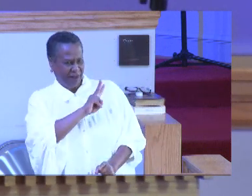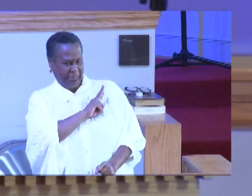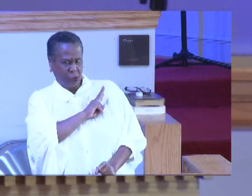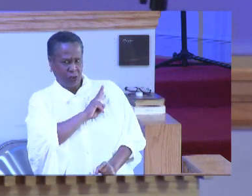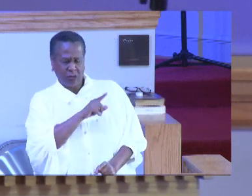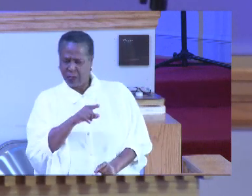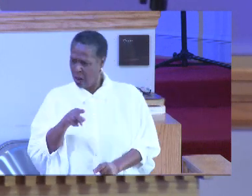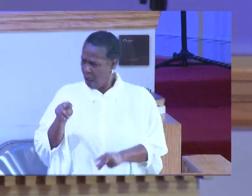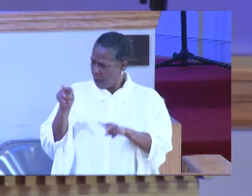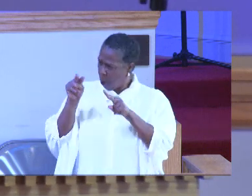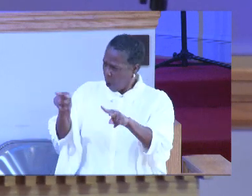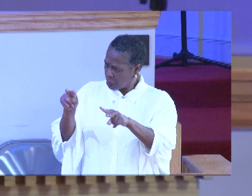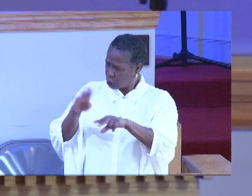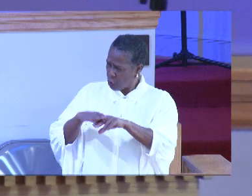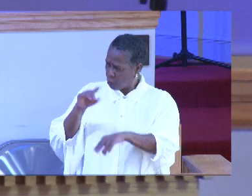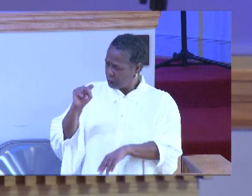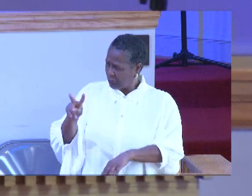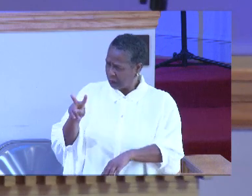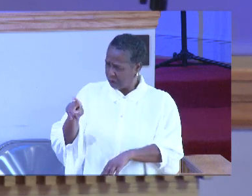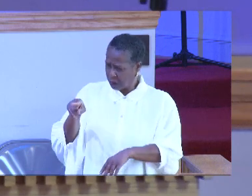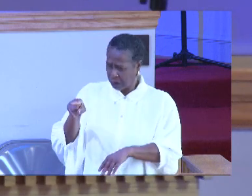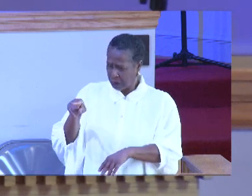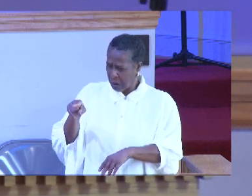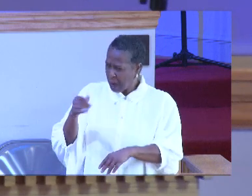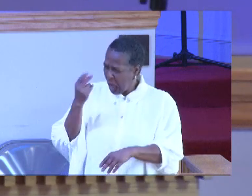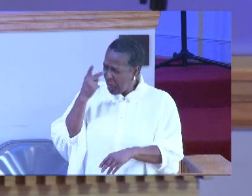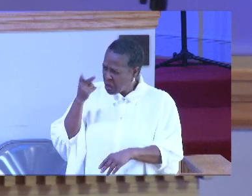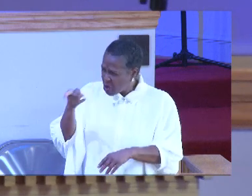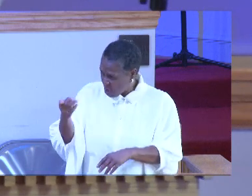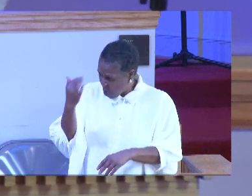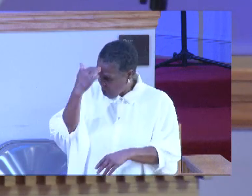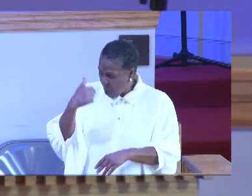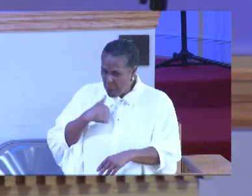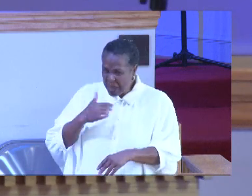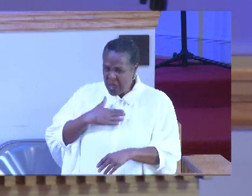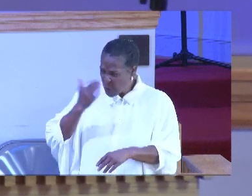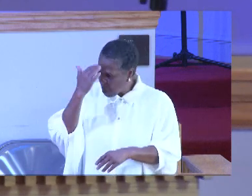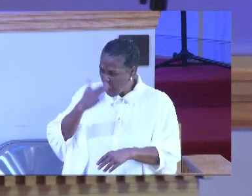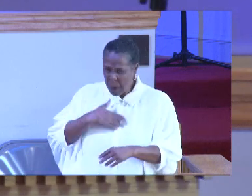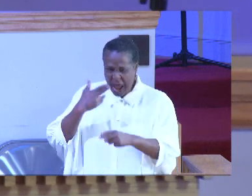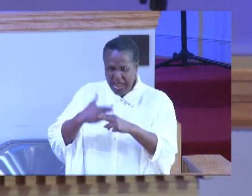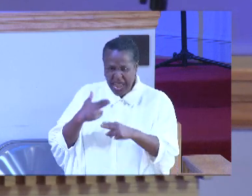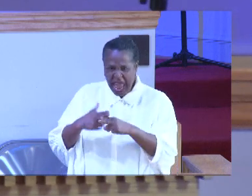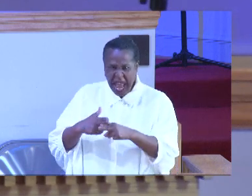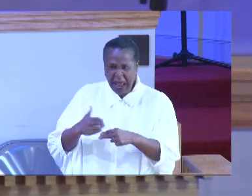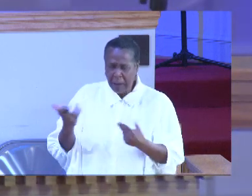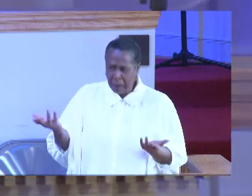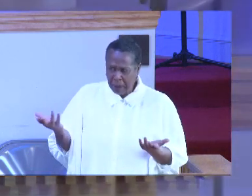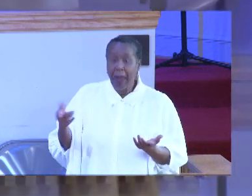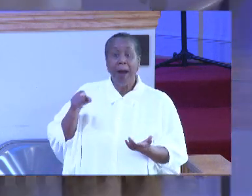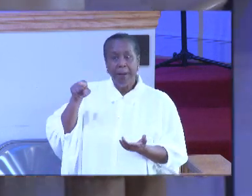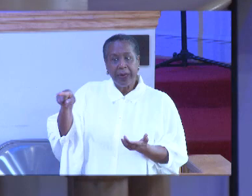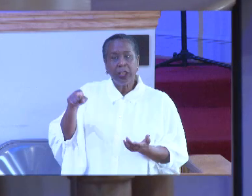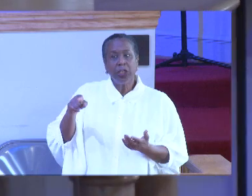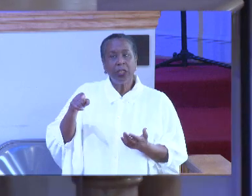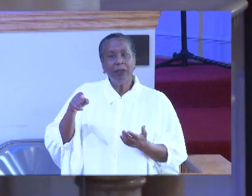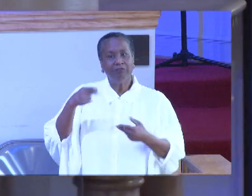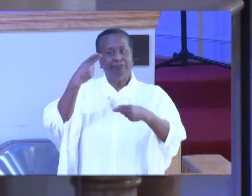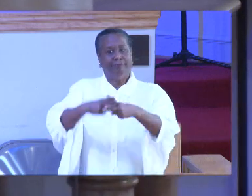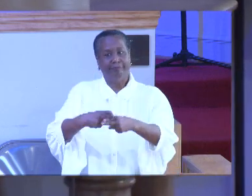on television, but I have no idea that she knows who I am and knows me by my name, but she calls